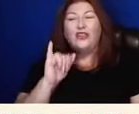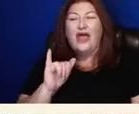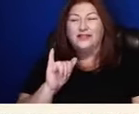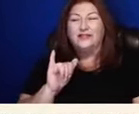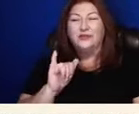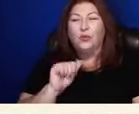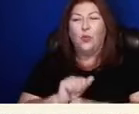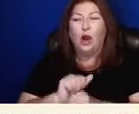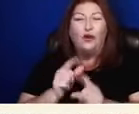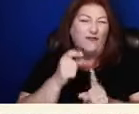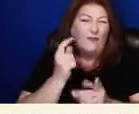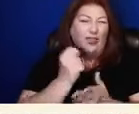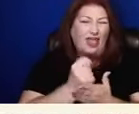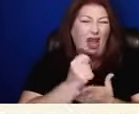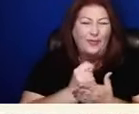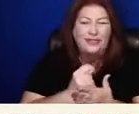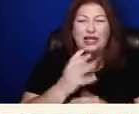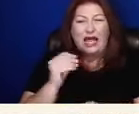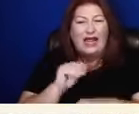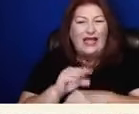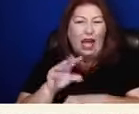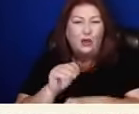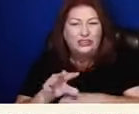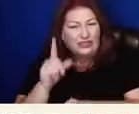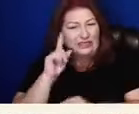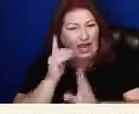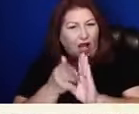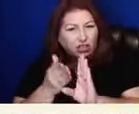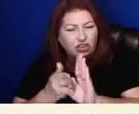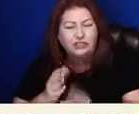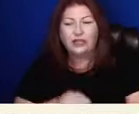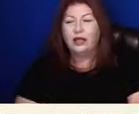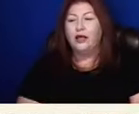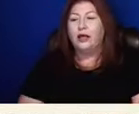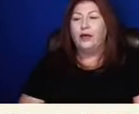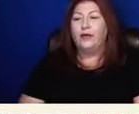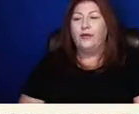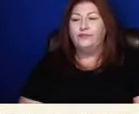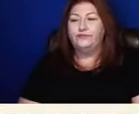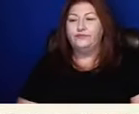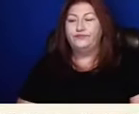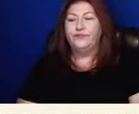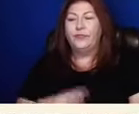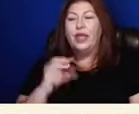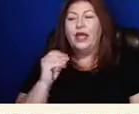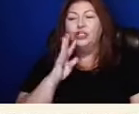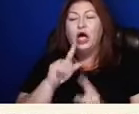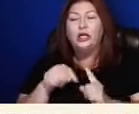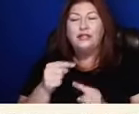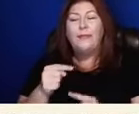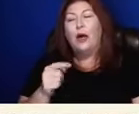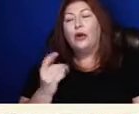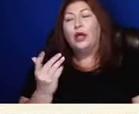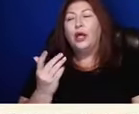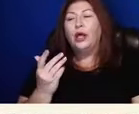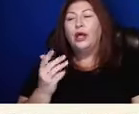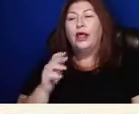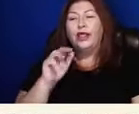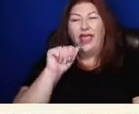a therapist and a counseling psychologist called Cartman's Triangle. And it talks about, it's the